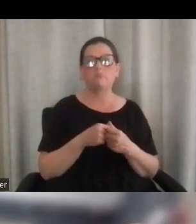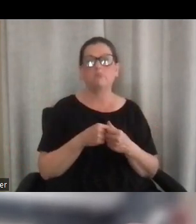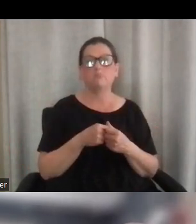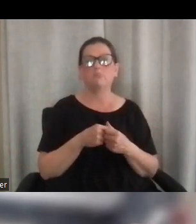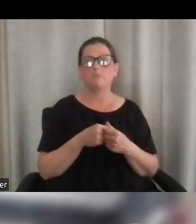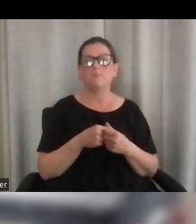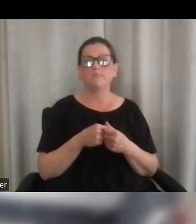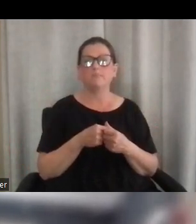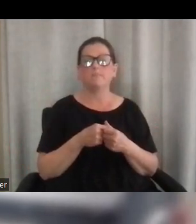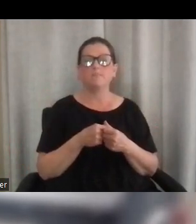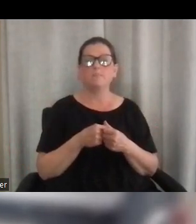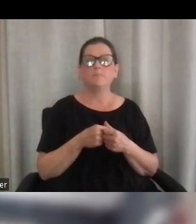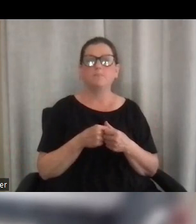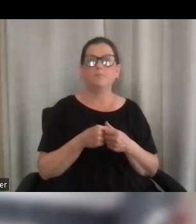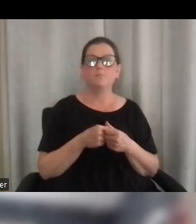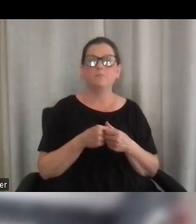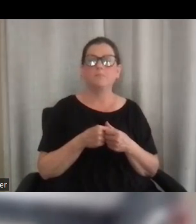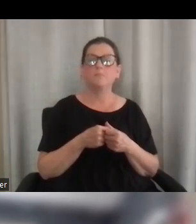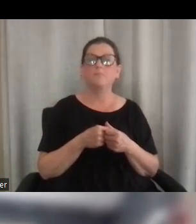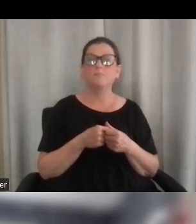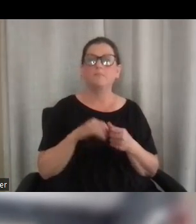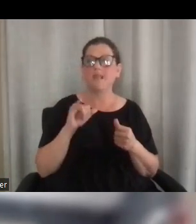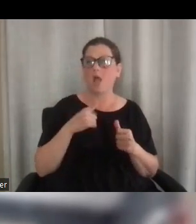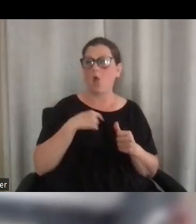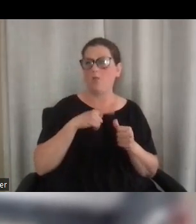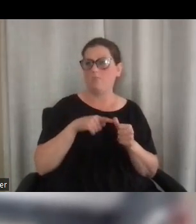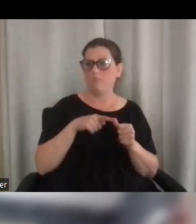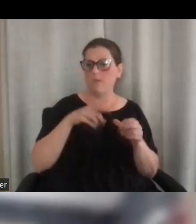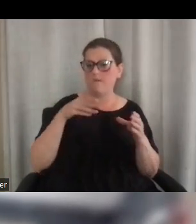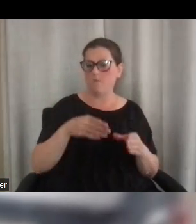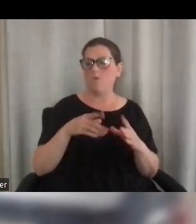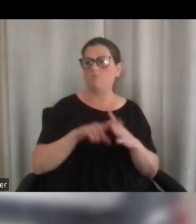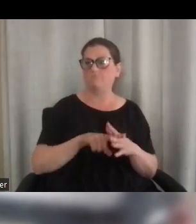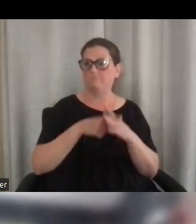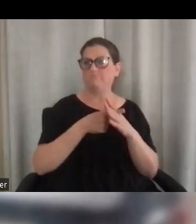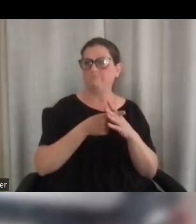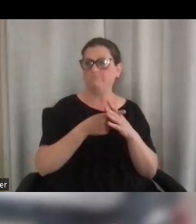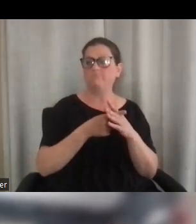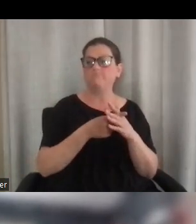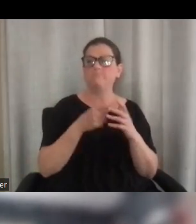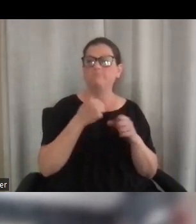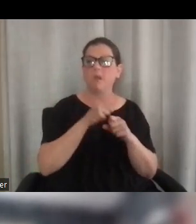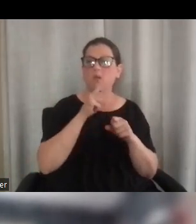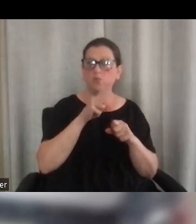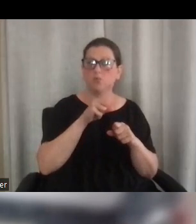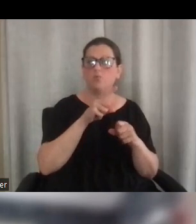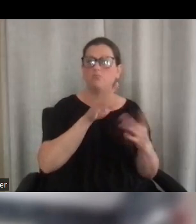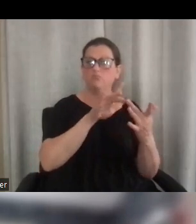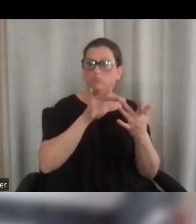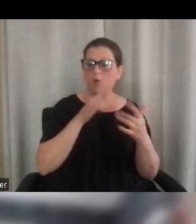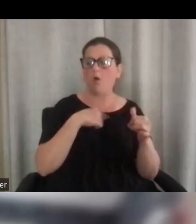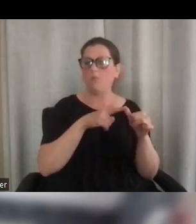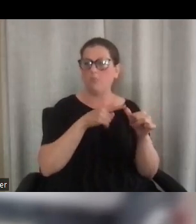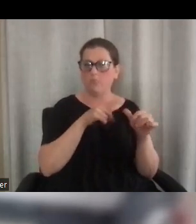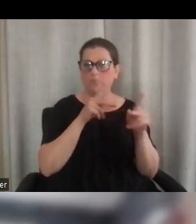young children and families. So that was our primary focus. We really wanted to make sure we were reaching our primary